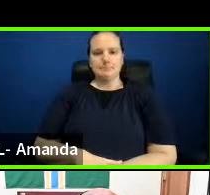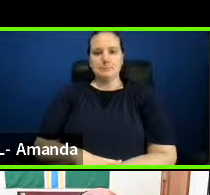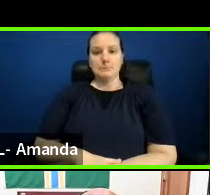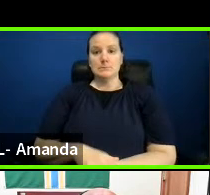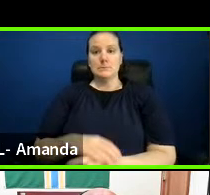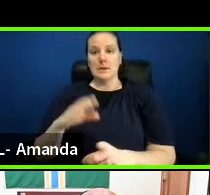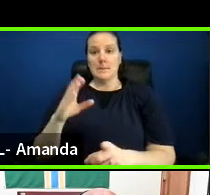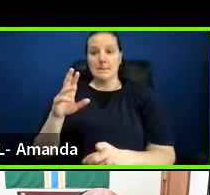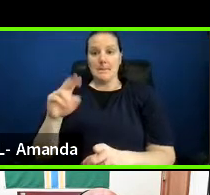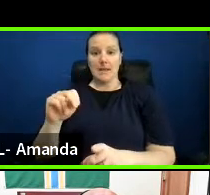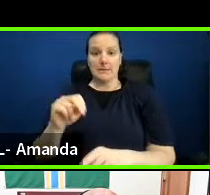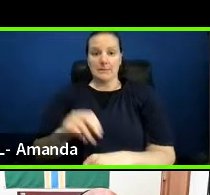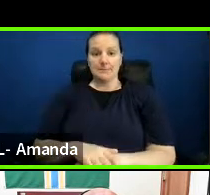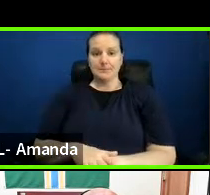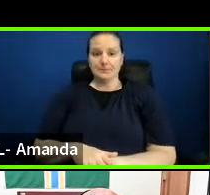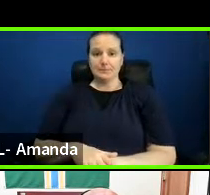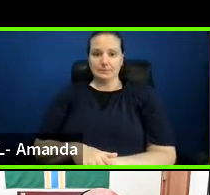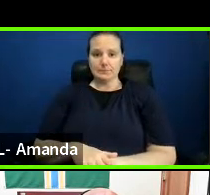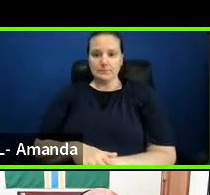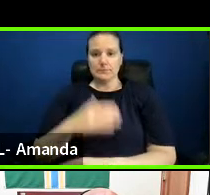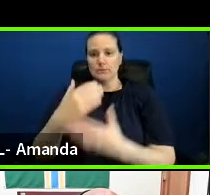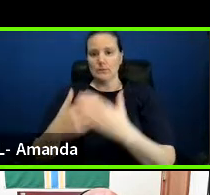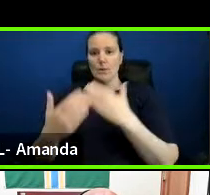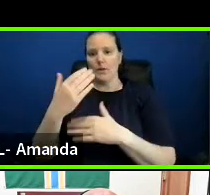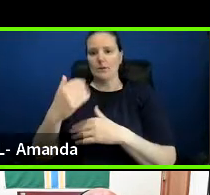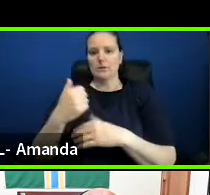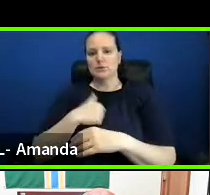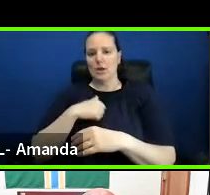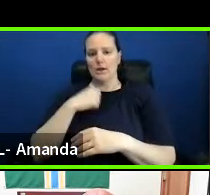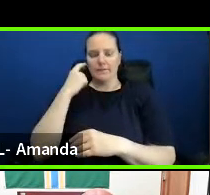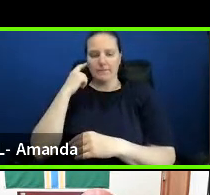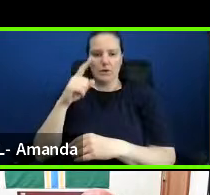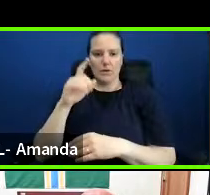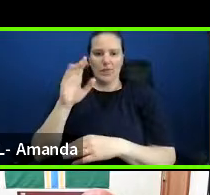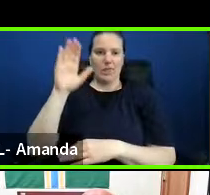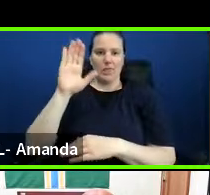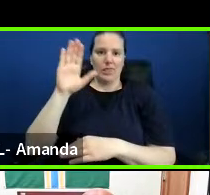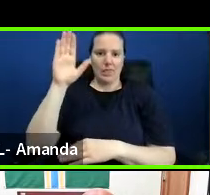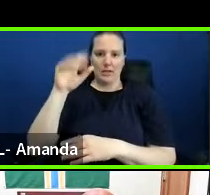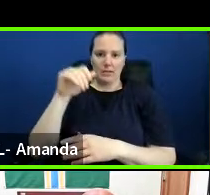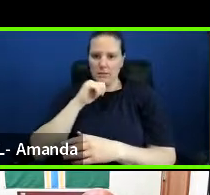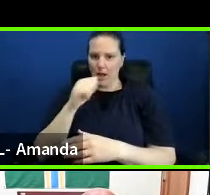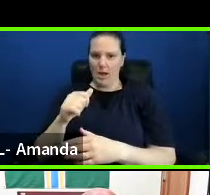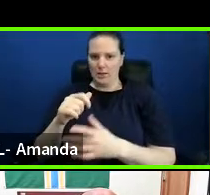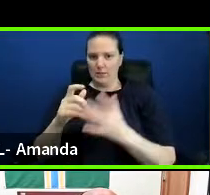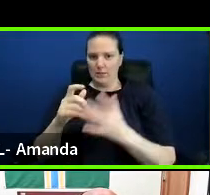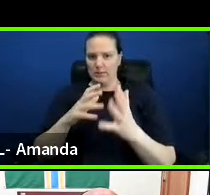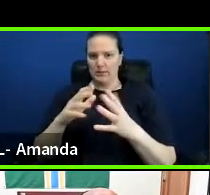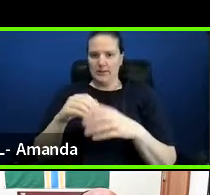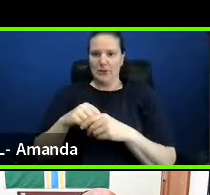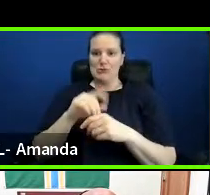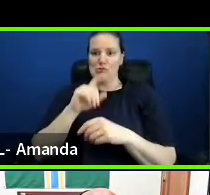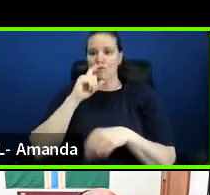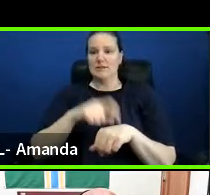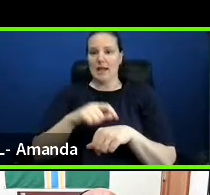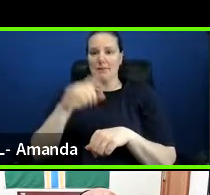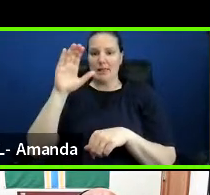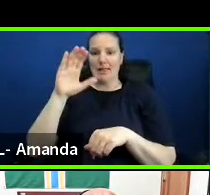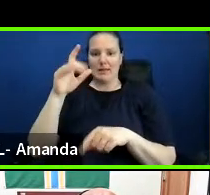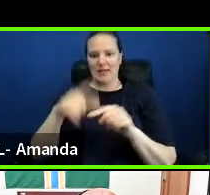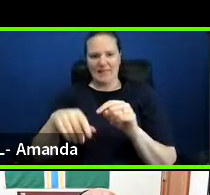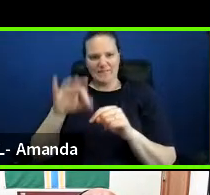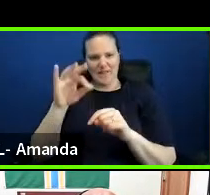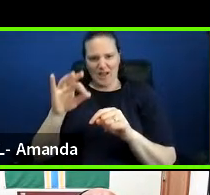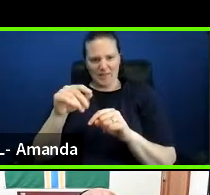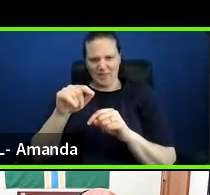Ben, go ahead. Hi, good morning. Sorry for my lack of hand raising. I just did it in real time because I can't find the button.